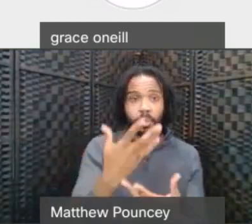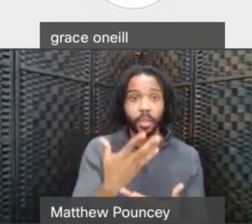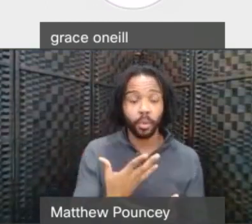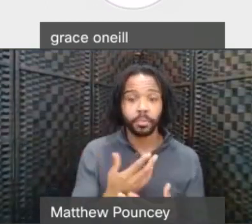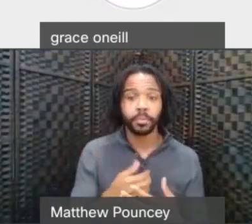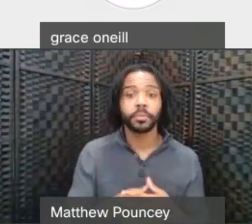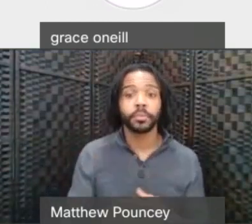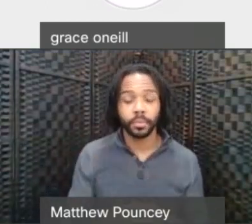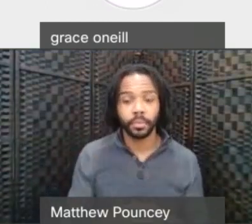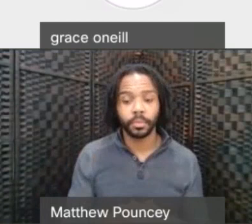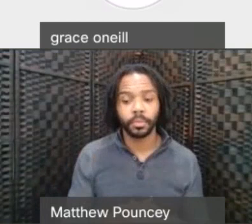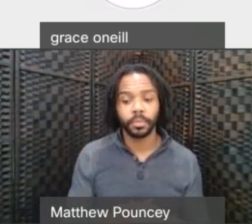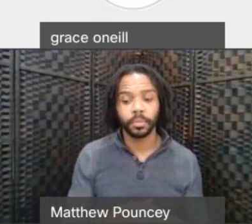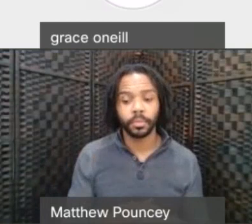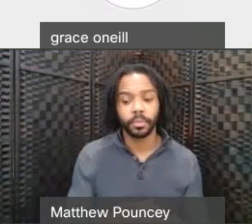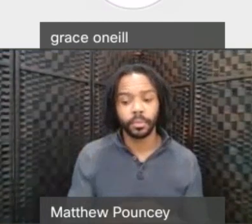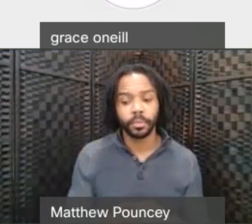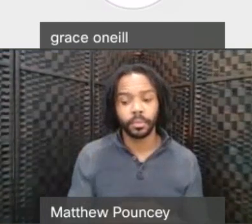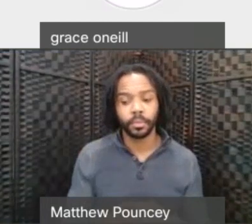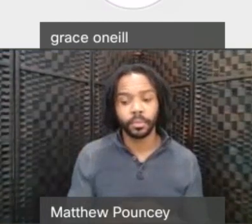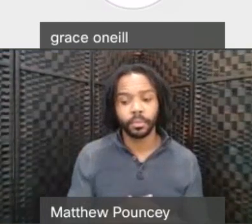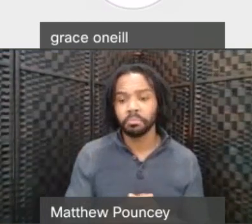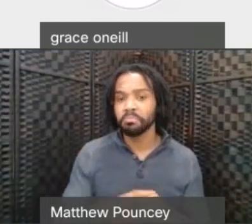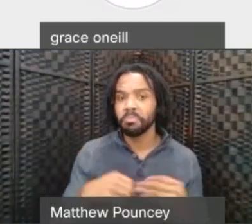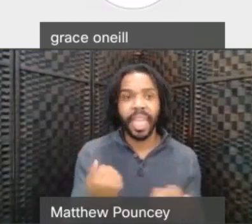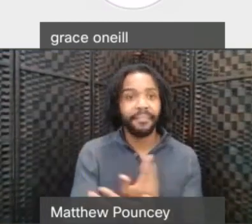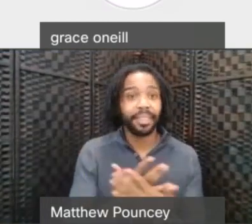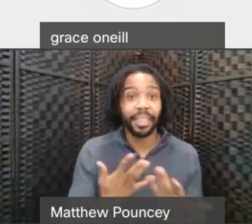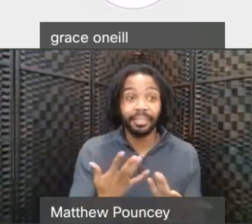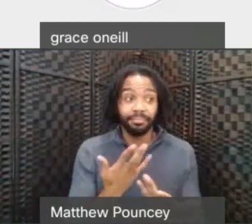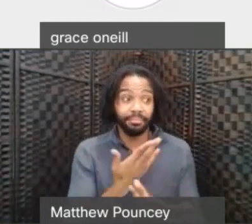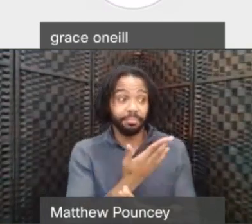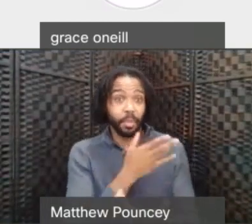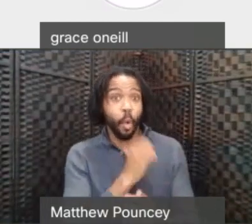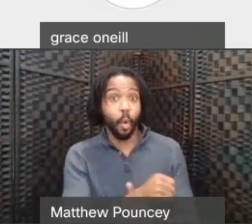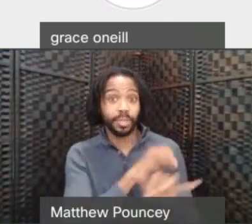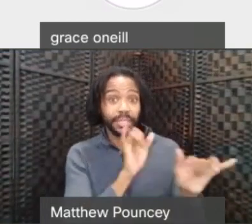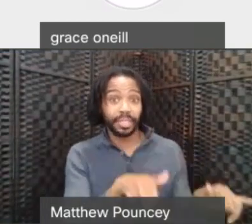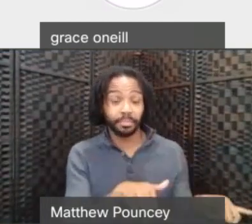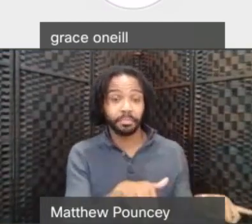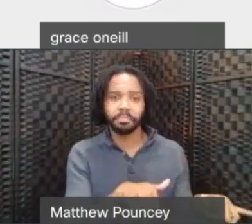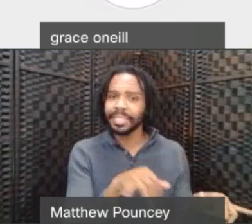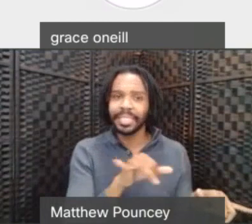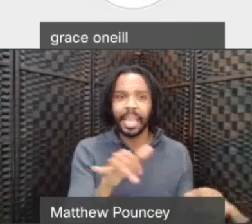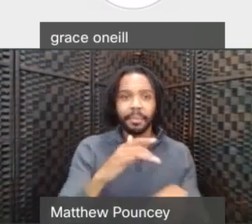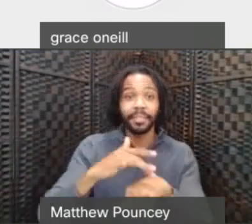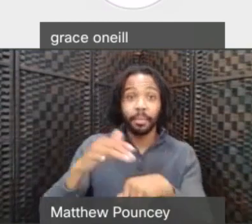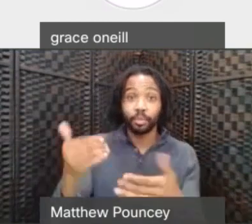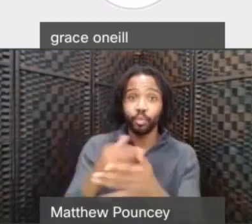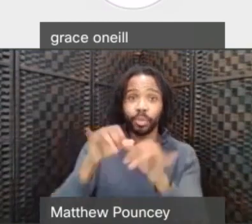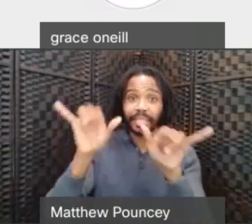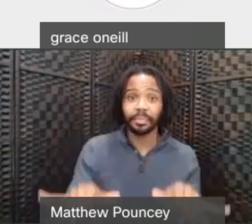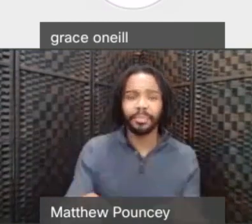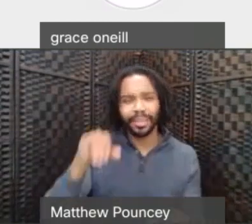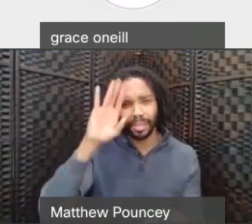issues, and provider documentation, everything is available in the new system. Old system link we provided, some of the providers having